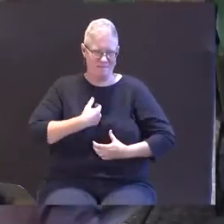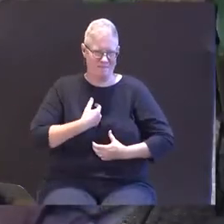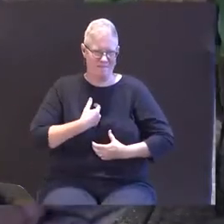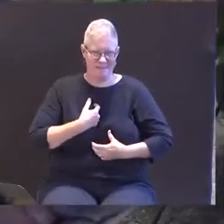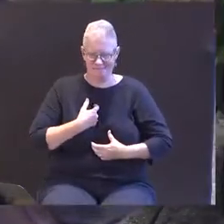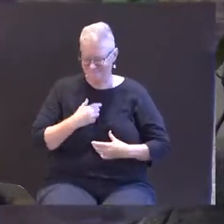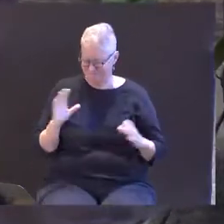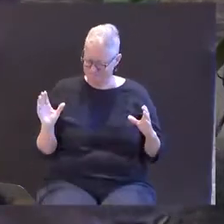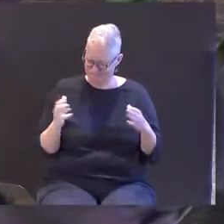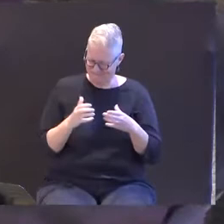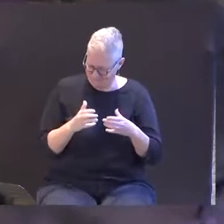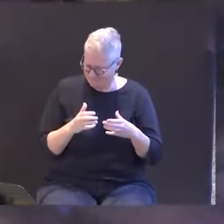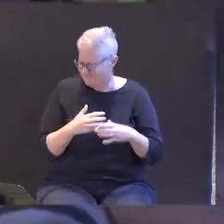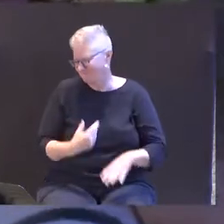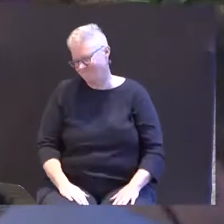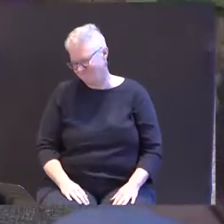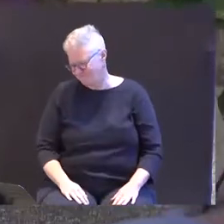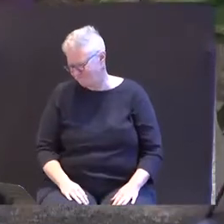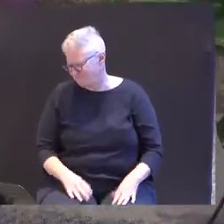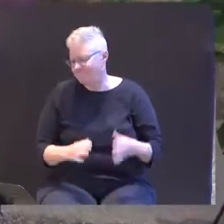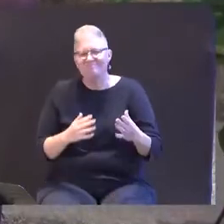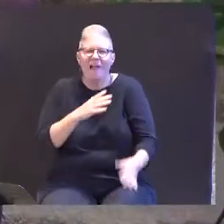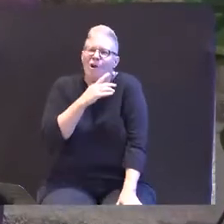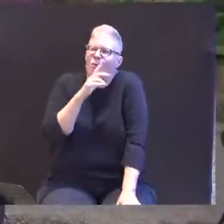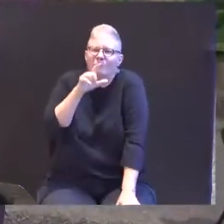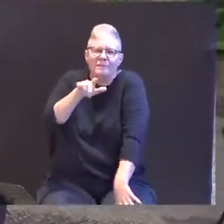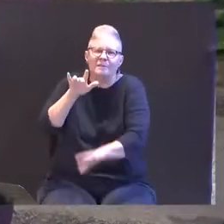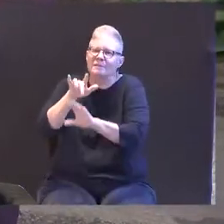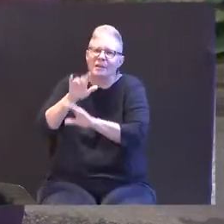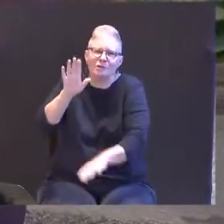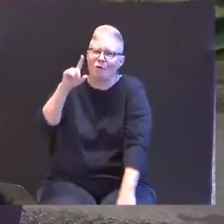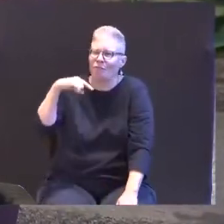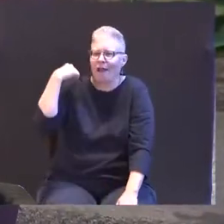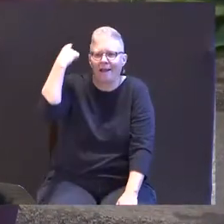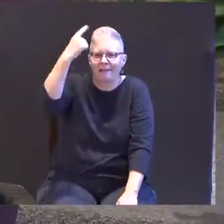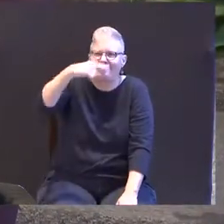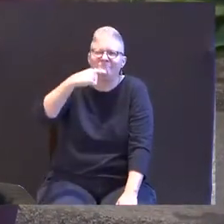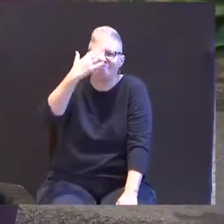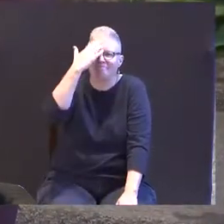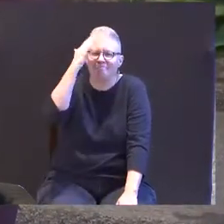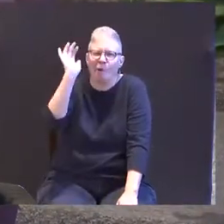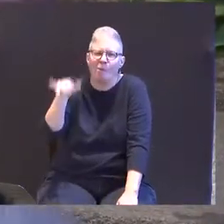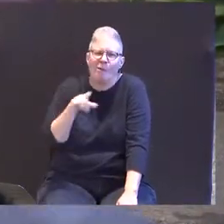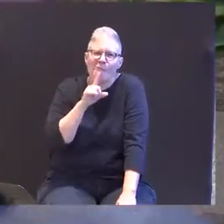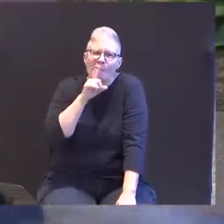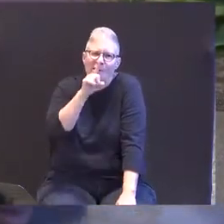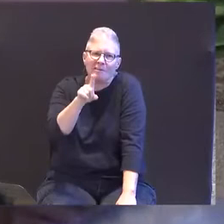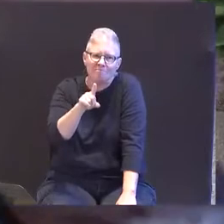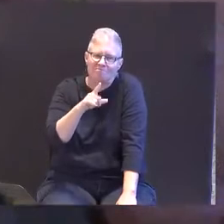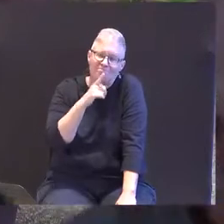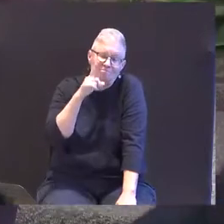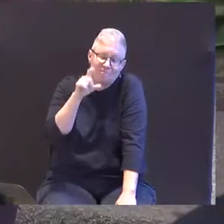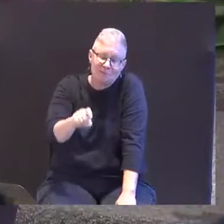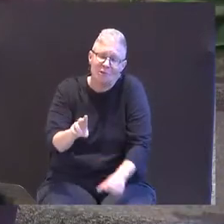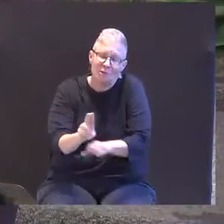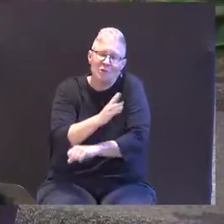I don't need to touch your face to know. I don't need to use my eyes to see.